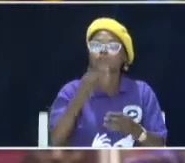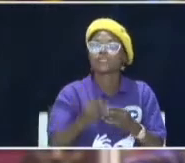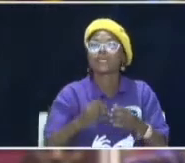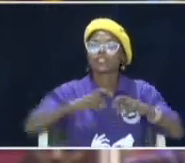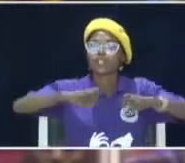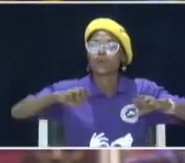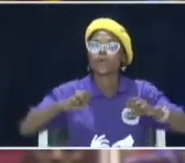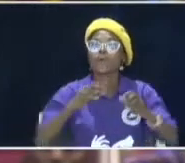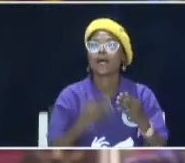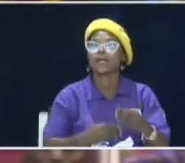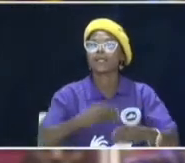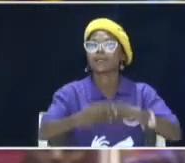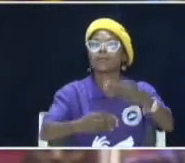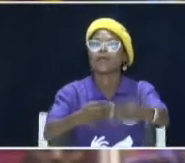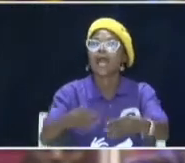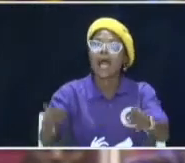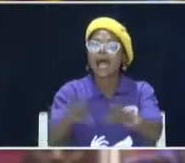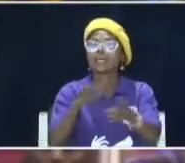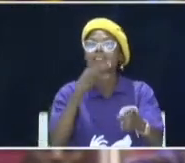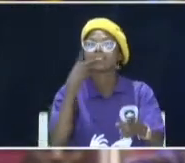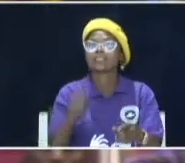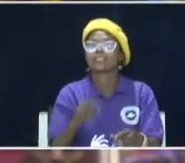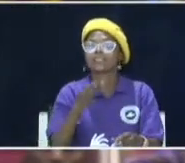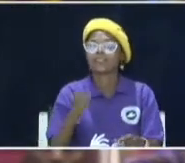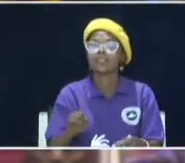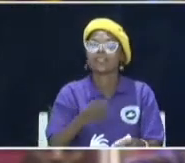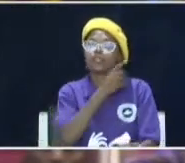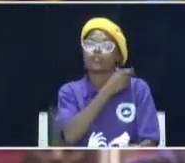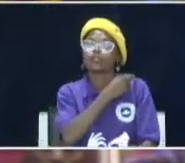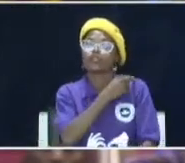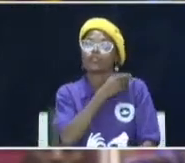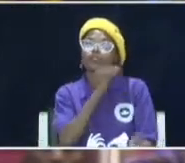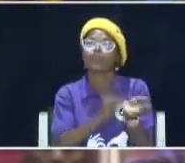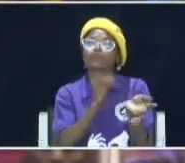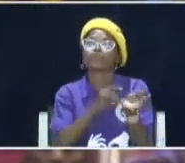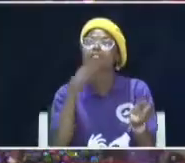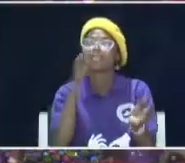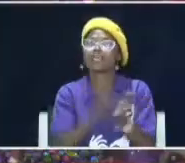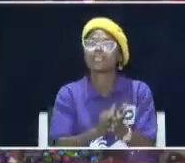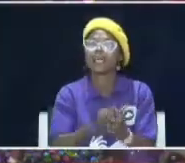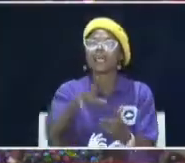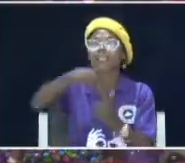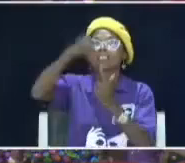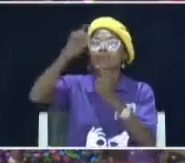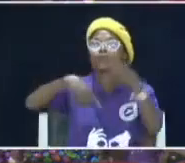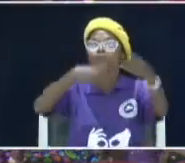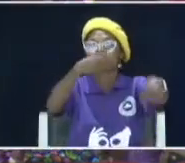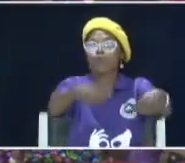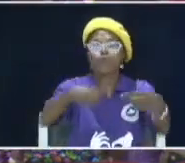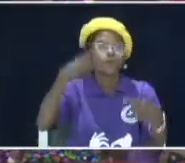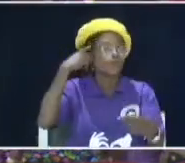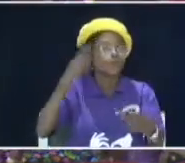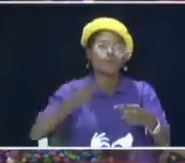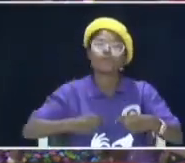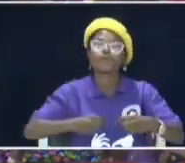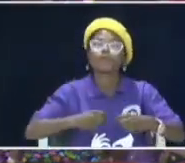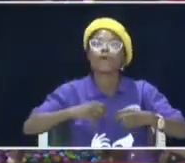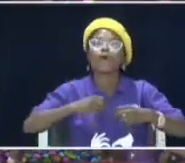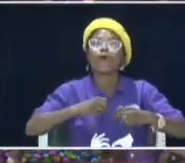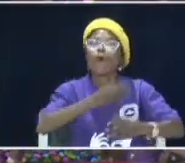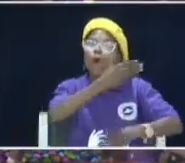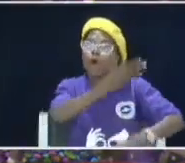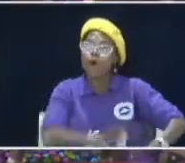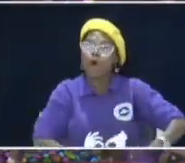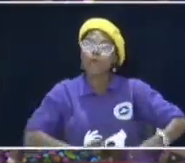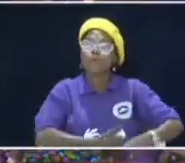worse, and the doctors said except she go for brain surgery to correct some